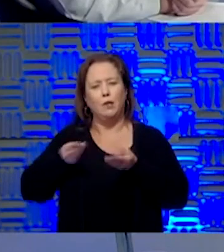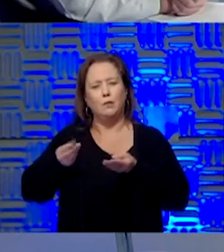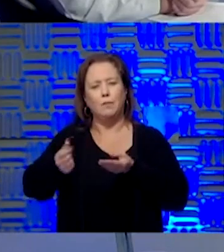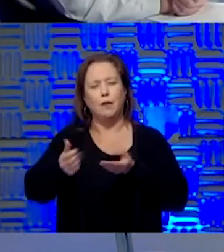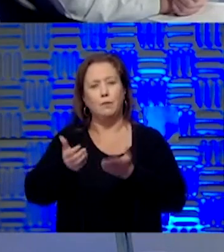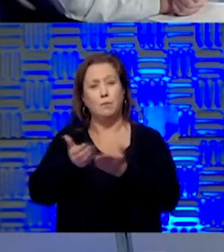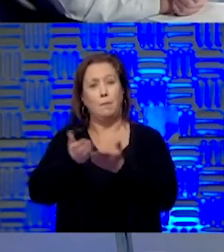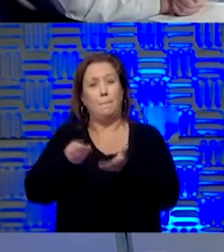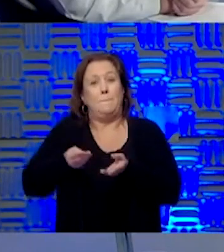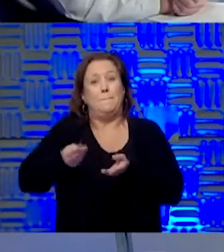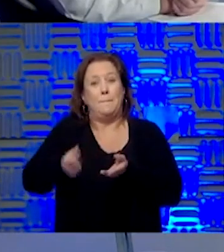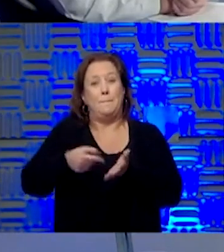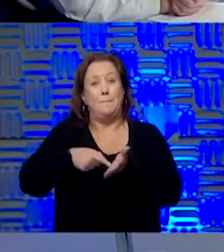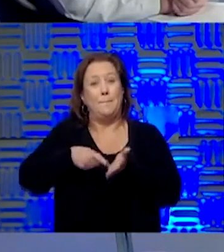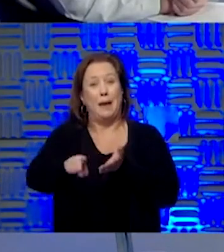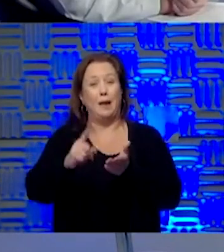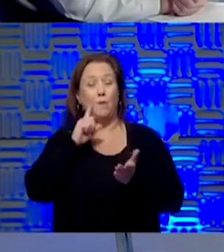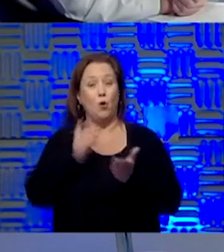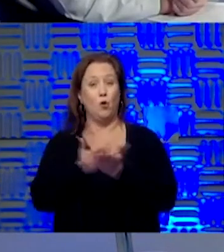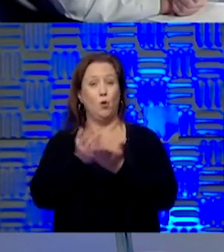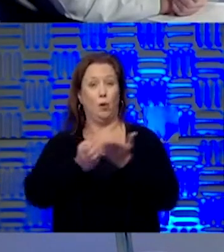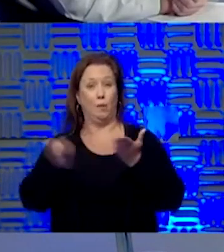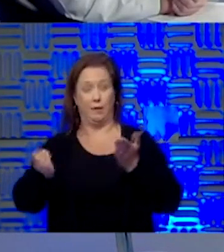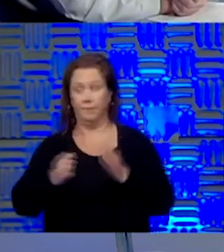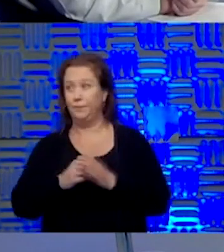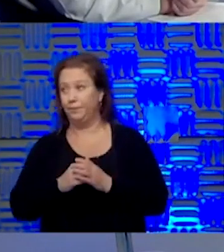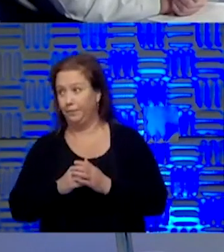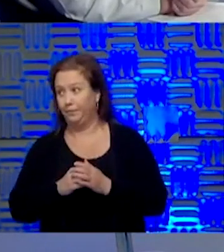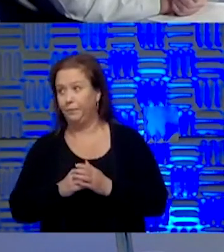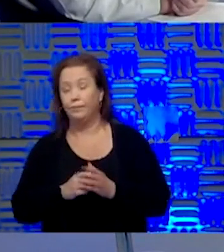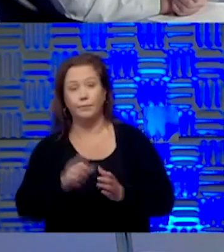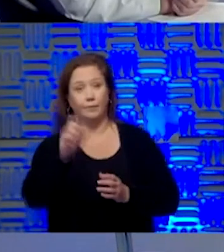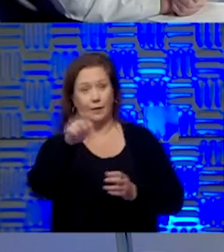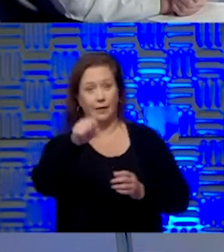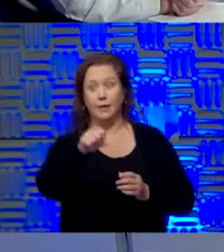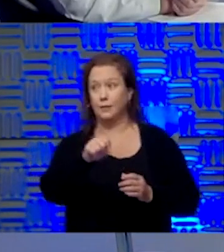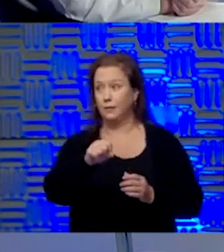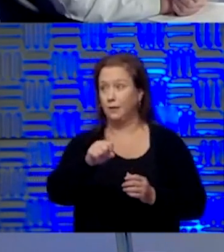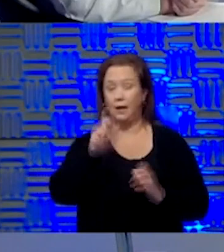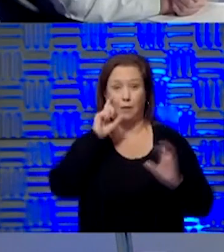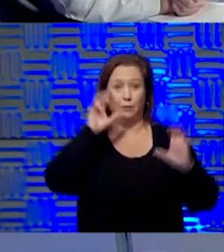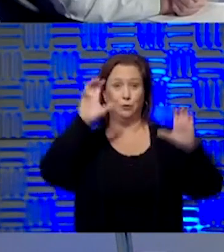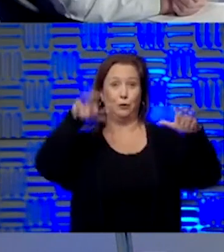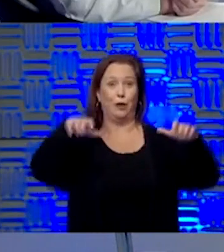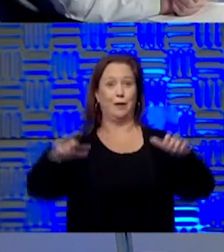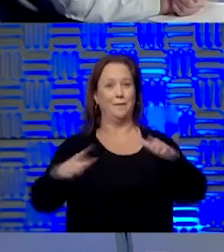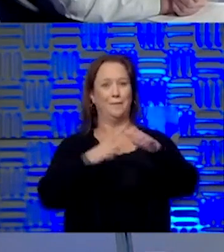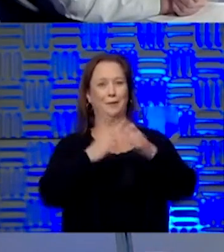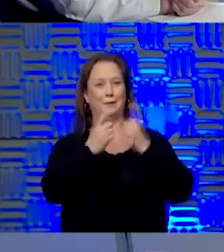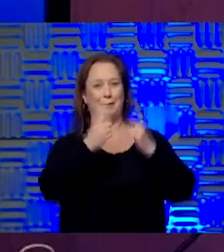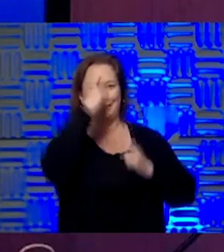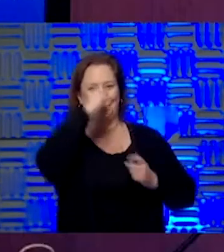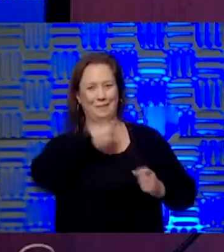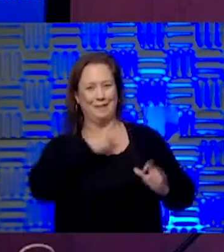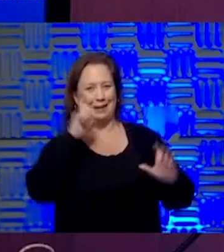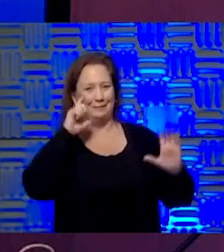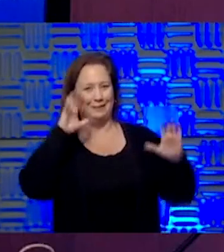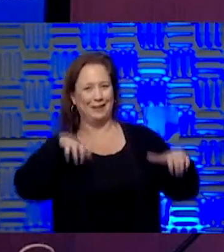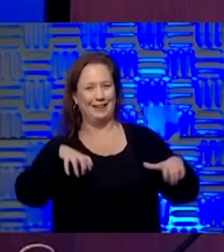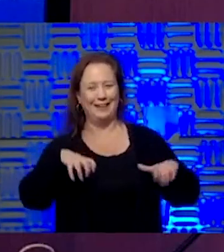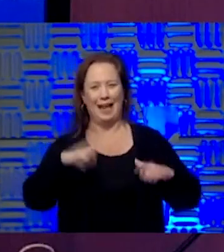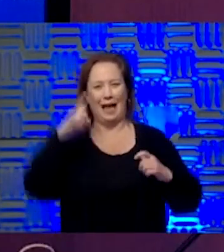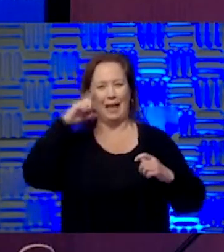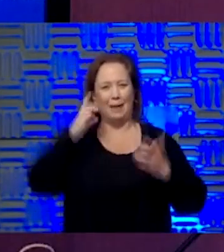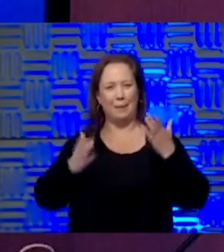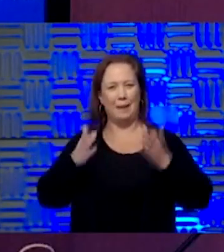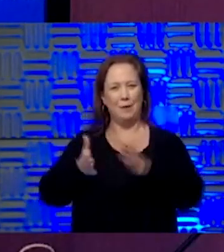everything? Yes, surprised and shocked that I got the first question, but I'll try to answer that. So I thought you